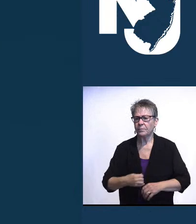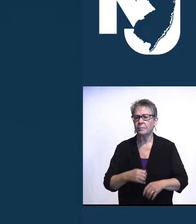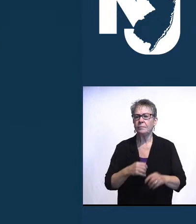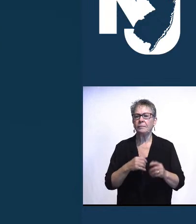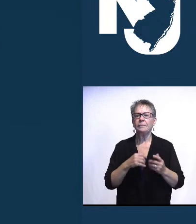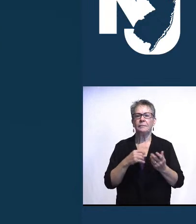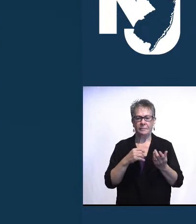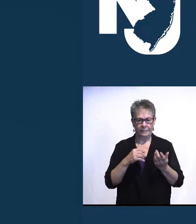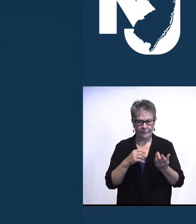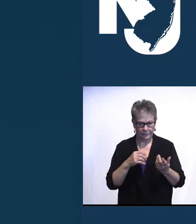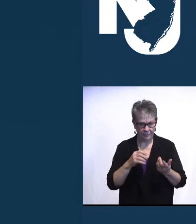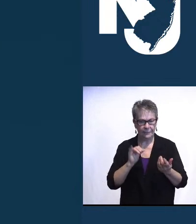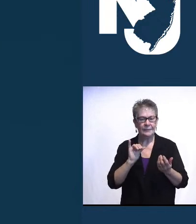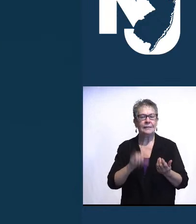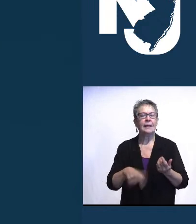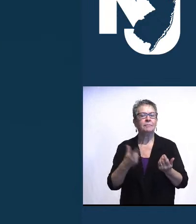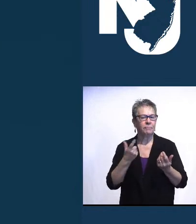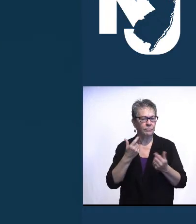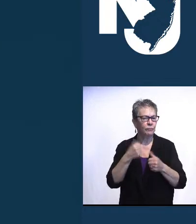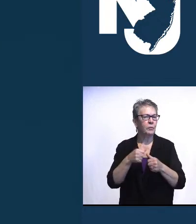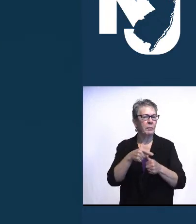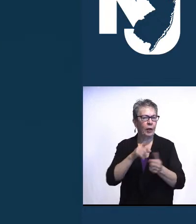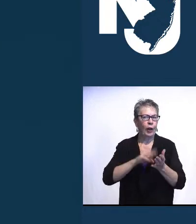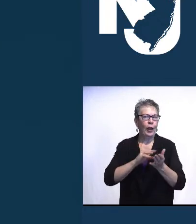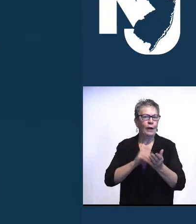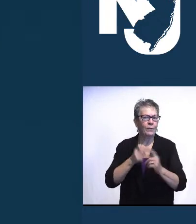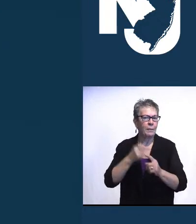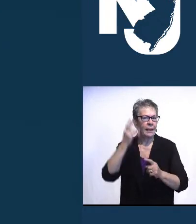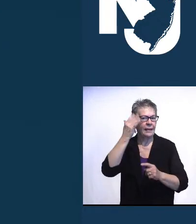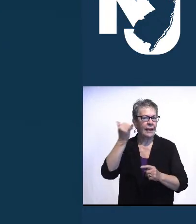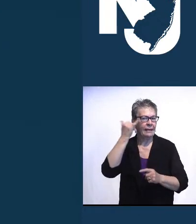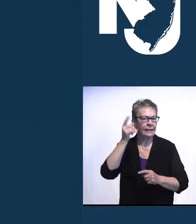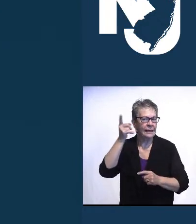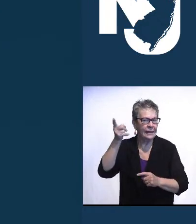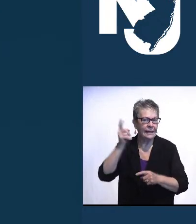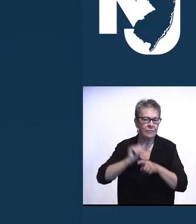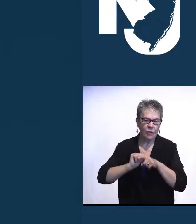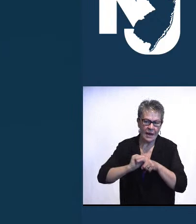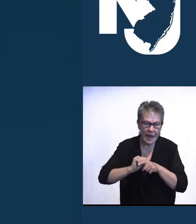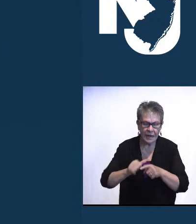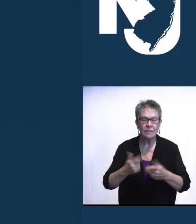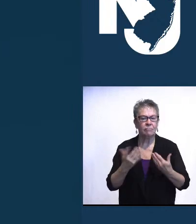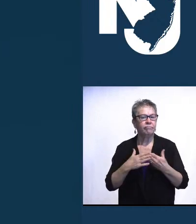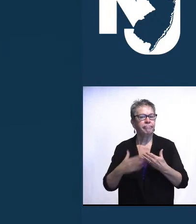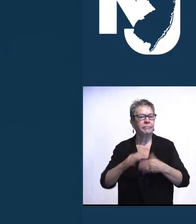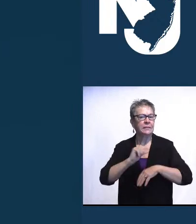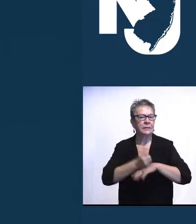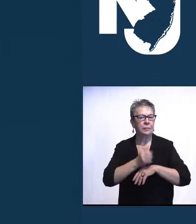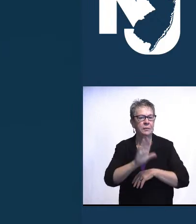in the fabric of downtown Belmar, where nearly everyone knew him, and at one time or another, he had cut nearly